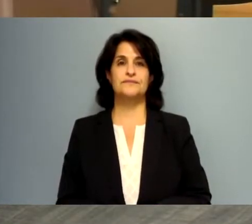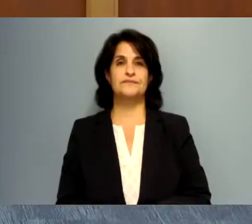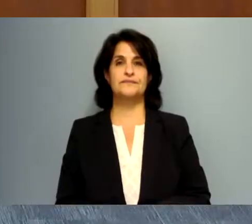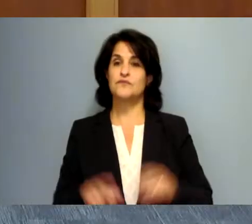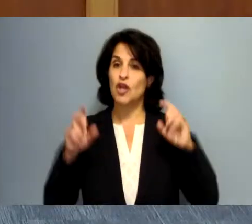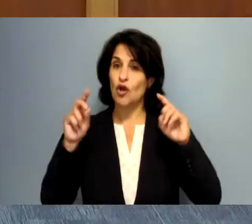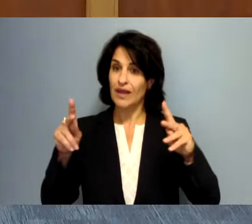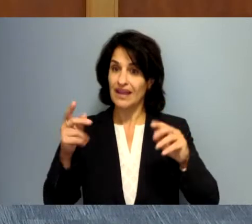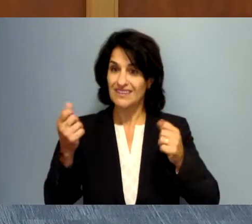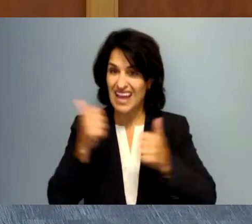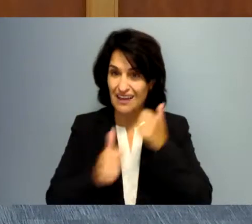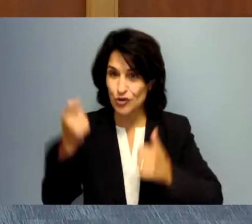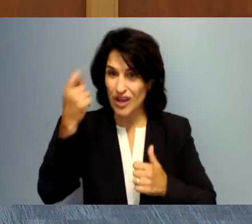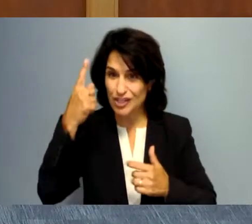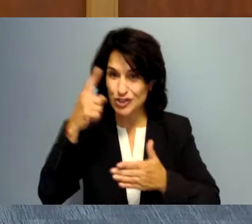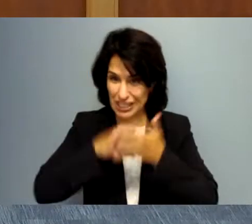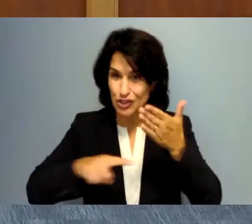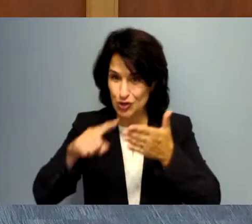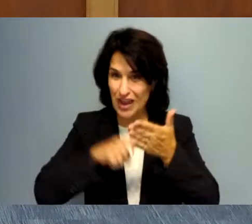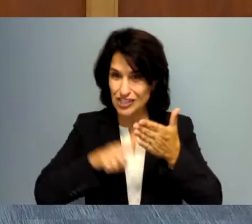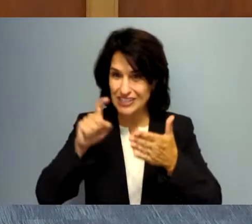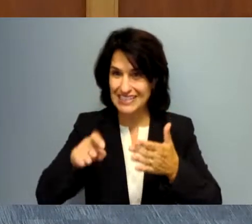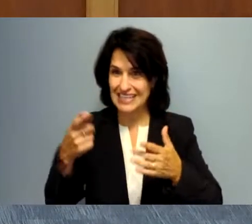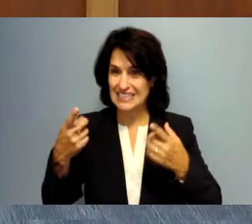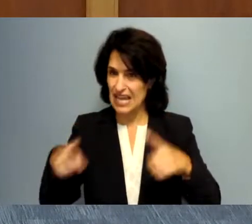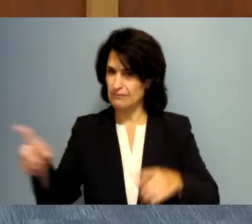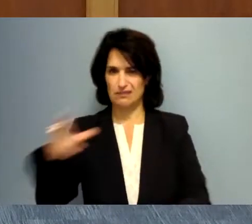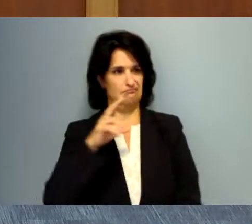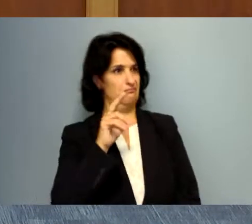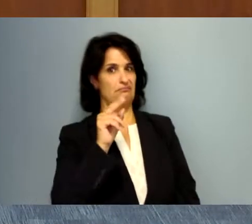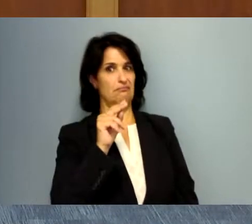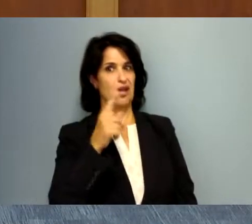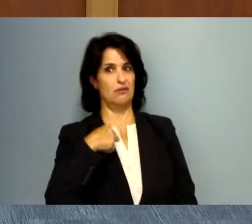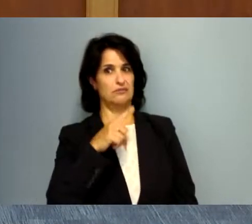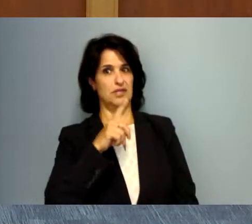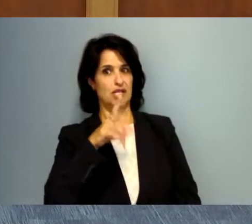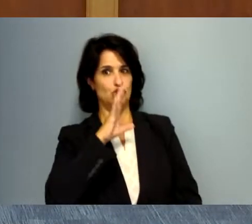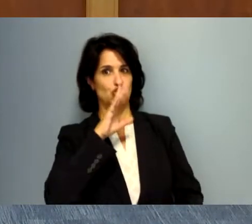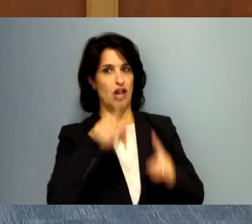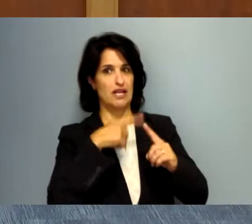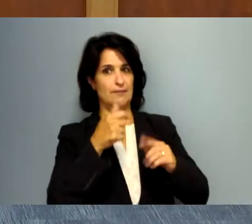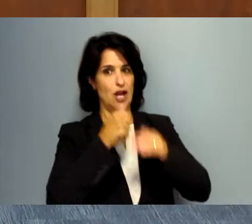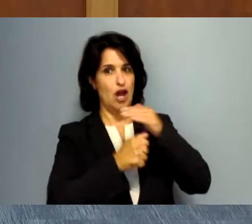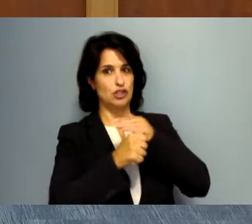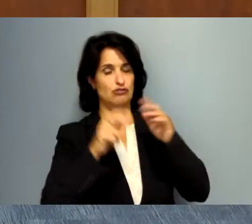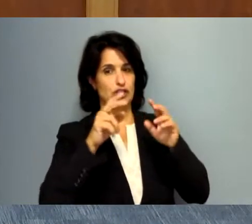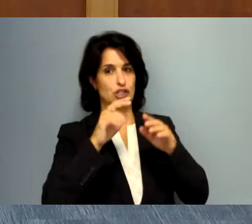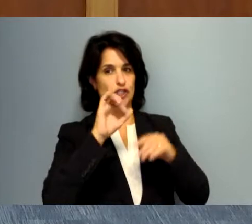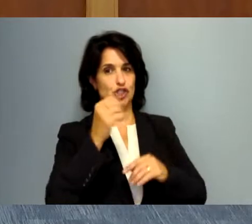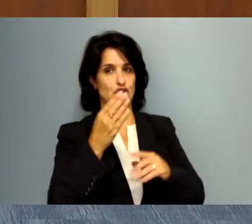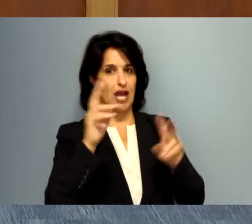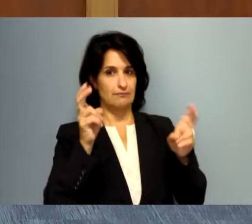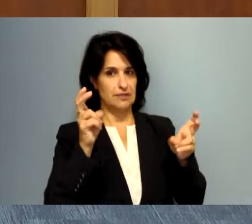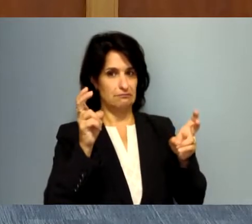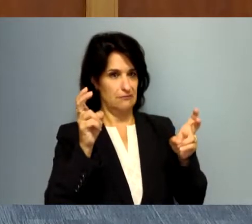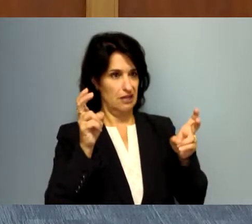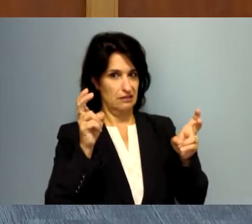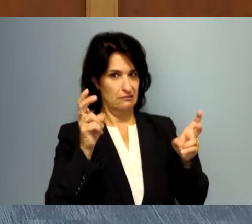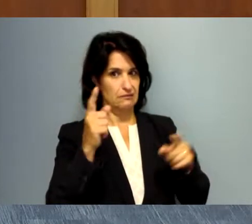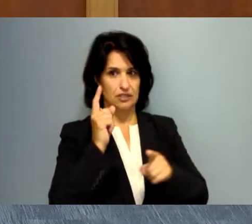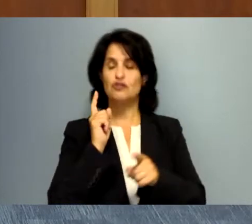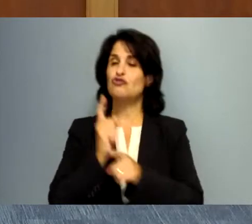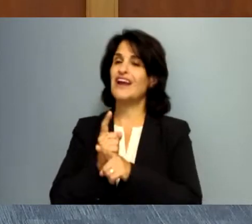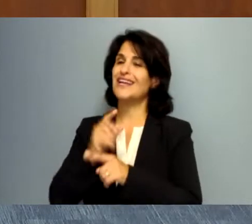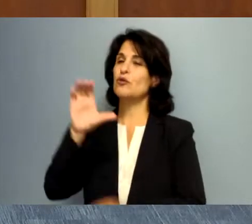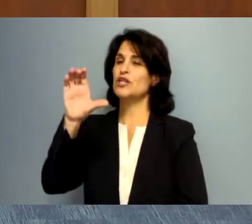Okay, everybody understand the correction that needs to be made? No, can I just add, is she talking about under the job title, Ms. Smith? Okay, Right, so it's, yeah, it was